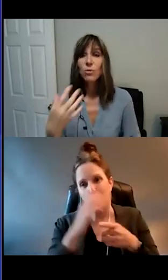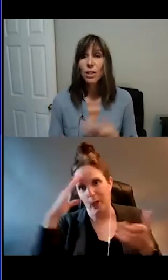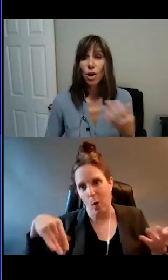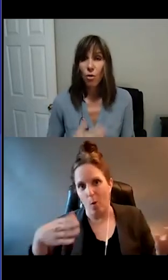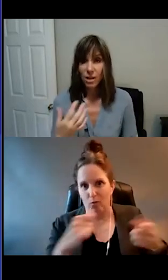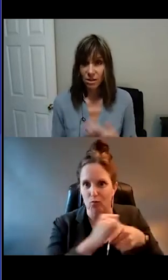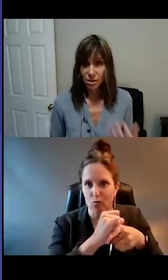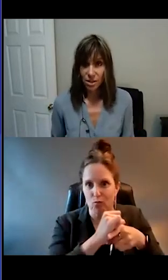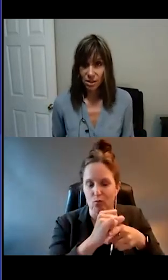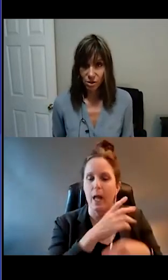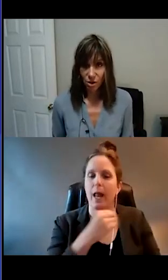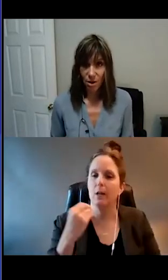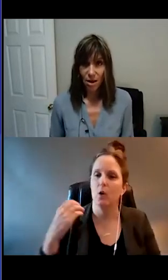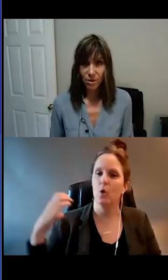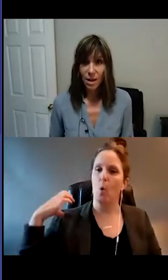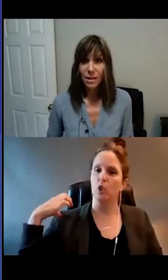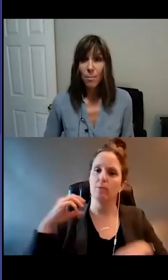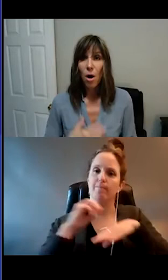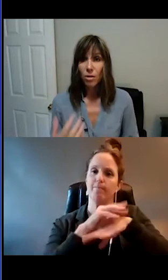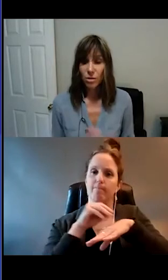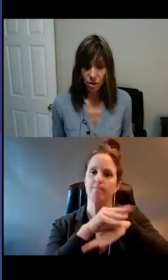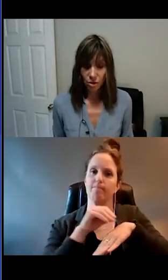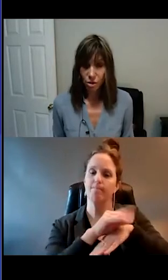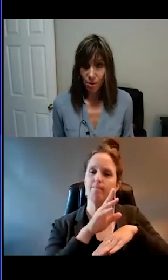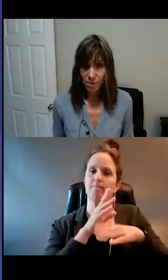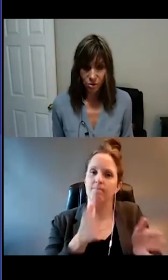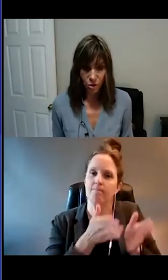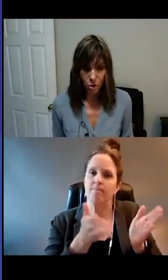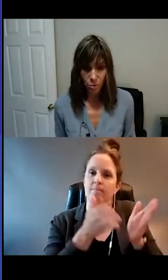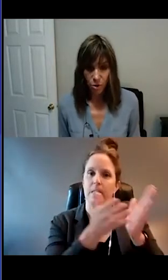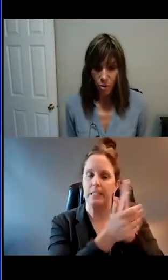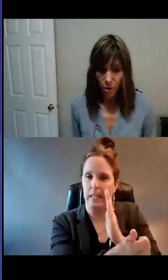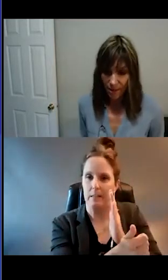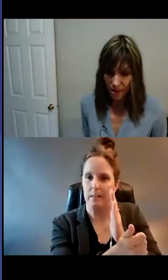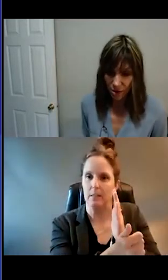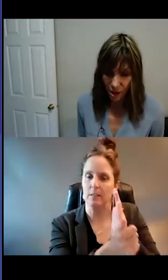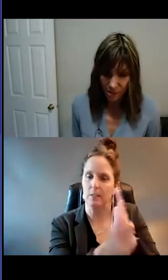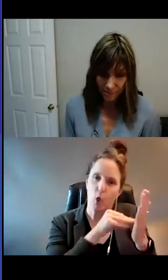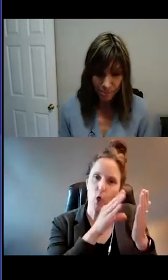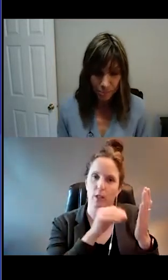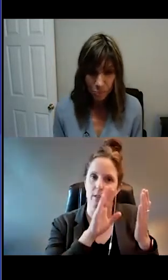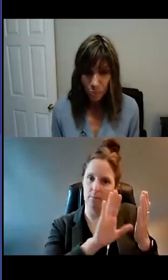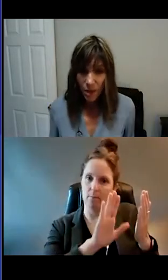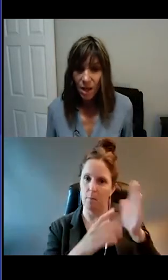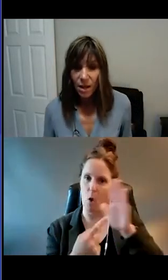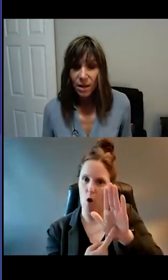are continually honing their skills around the model that you're adopting or the new program that you're